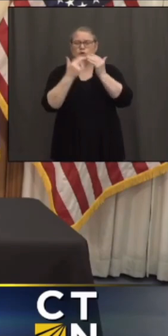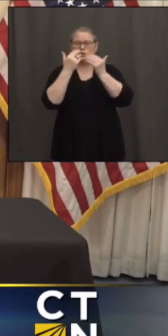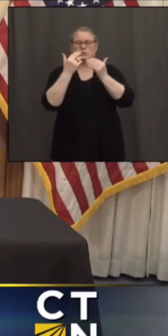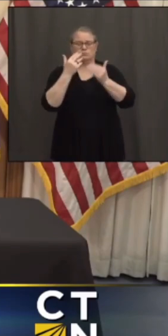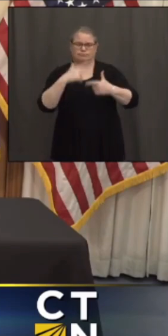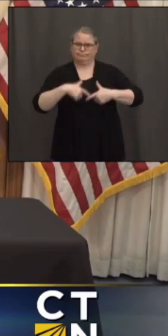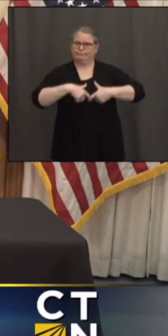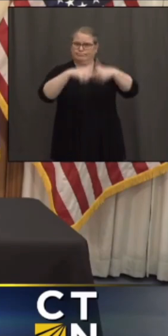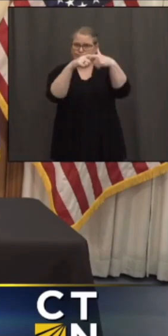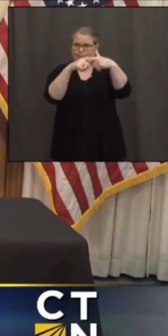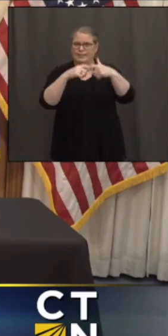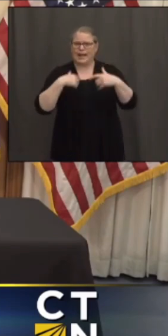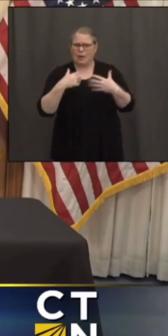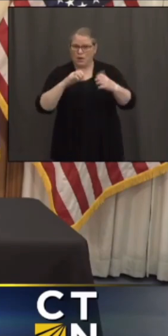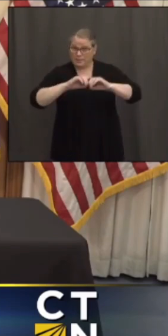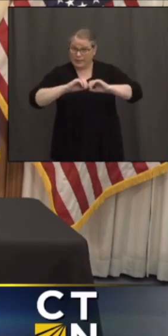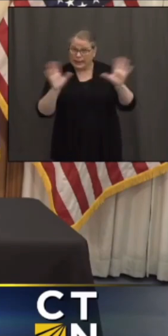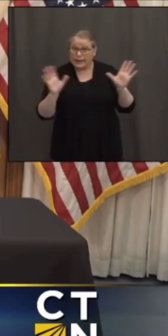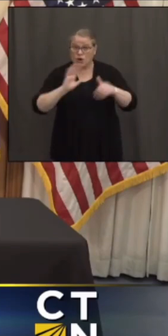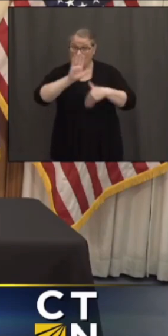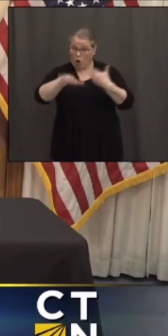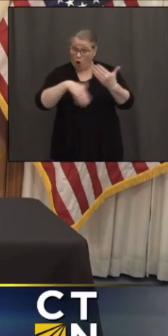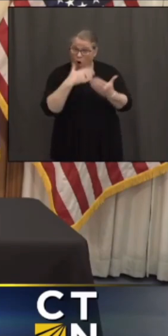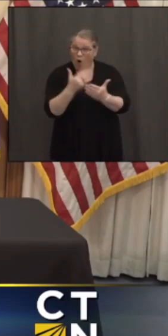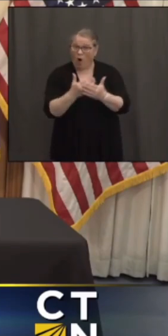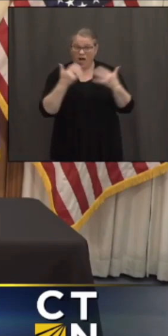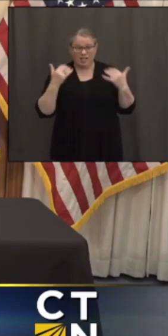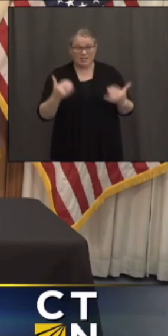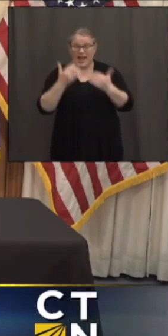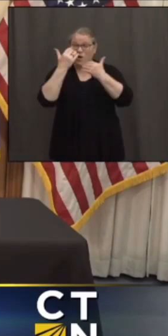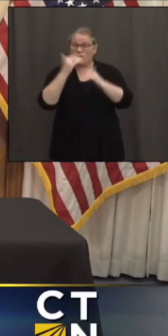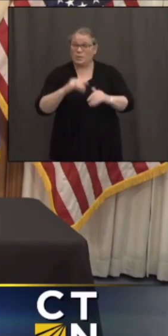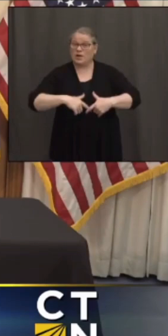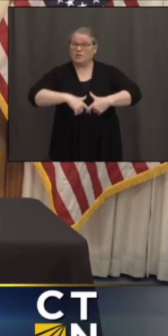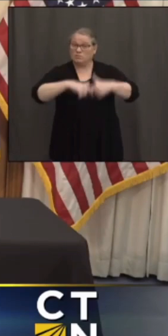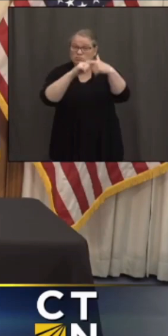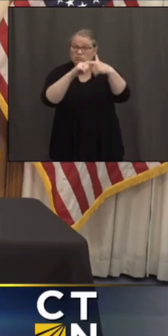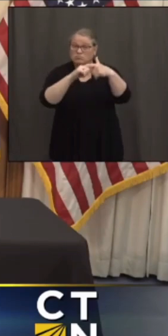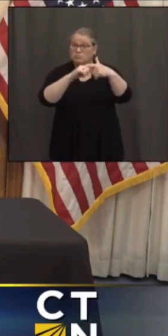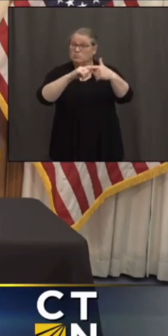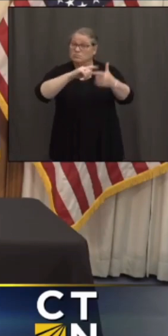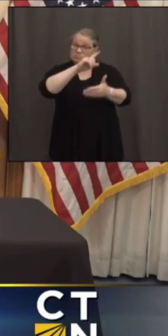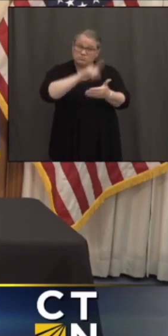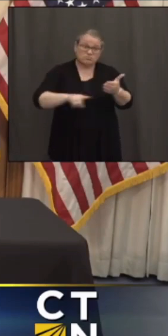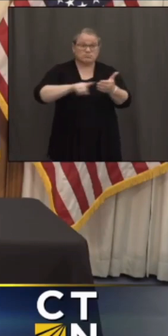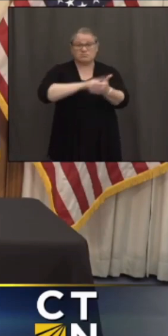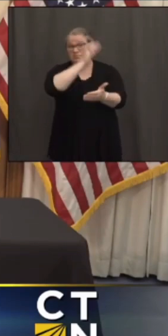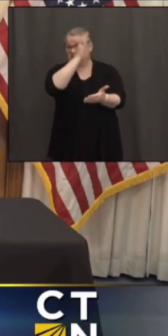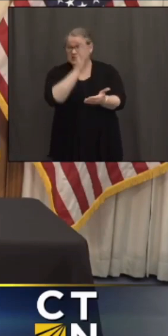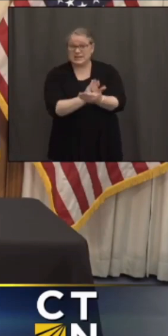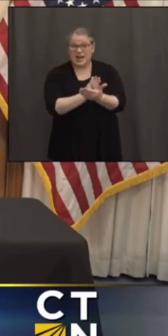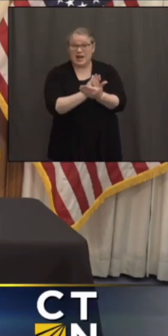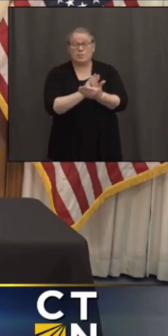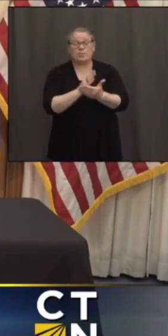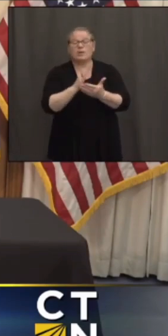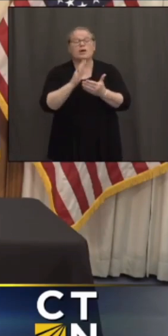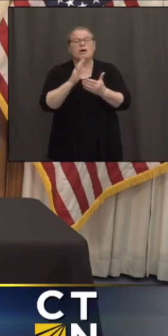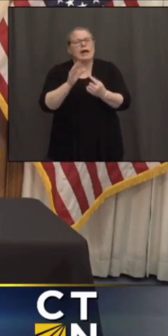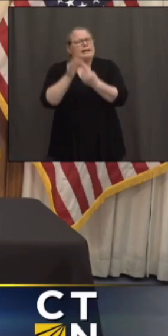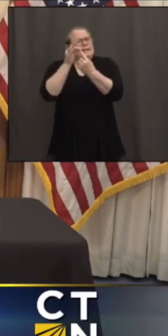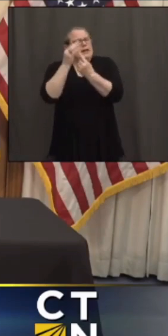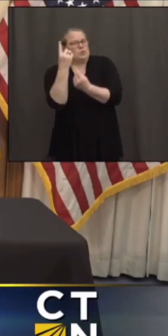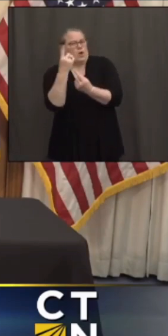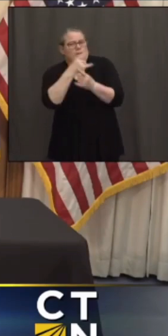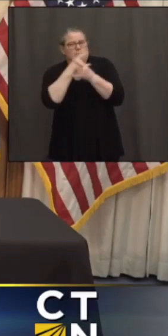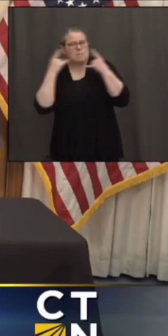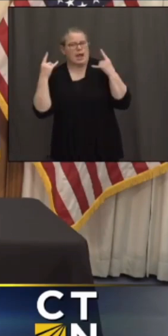all restrictions go away, save the indoor masking, no mandates, just recommendations. So as in bars and